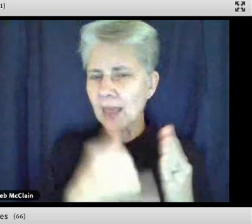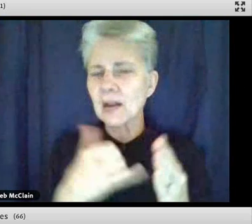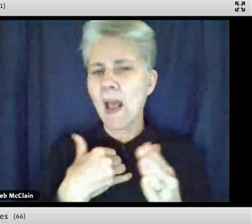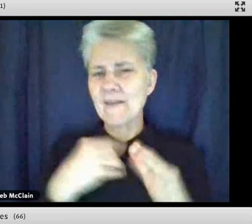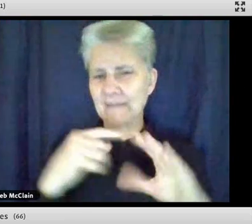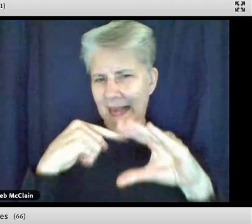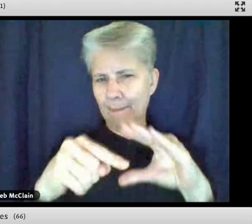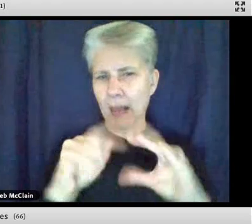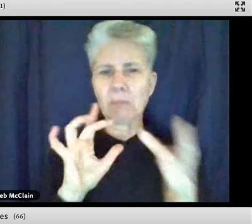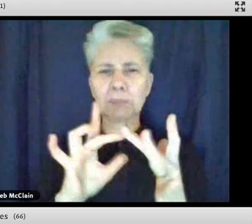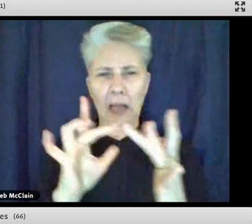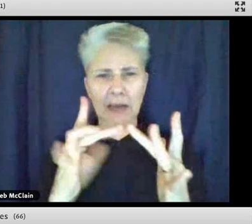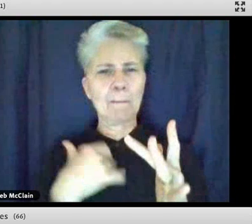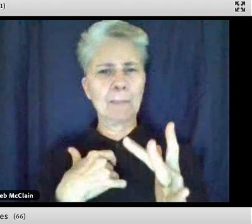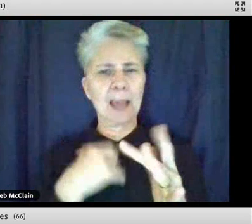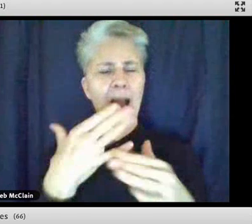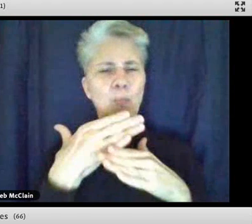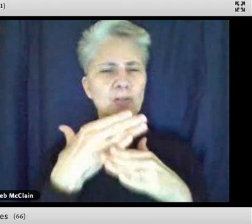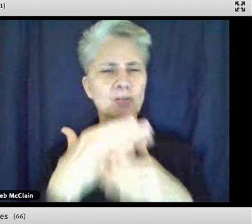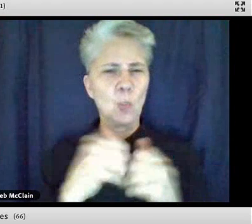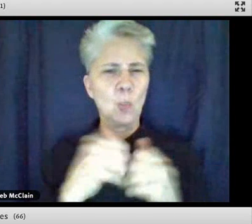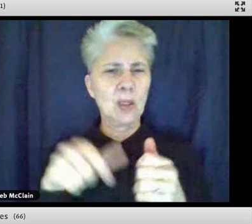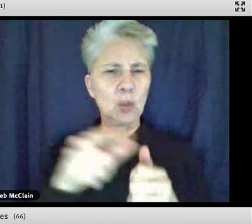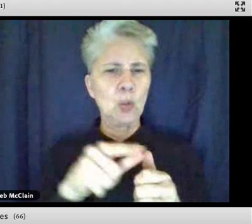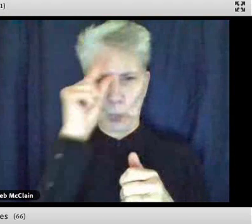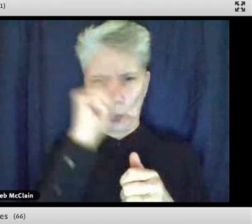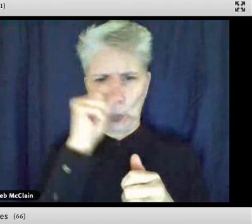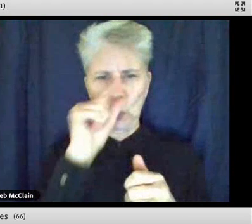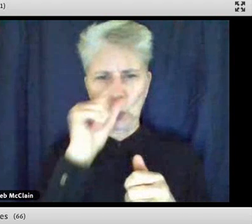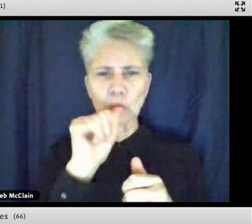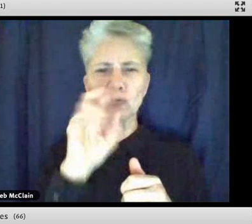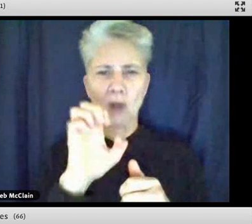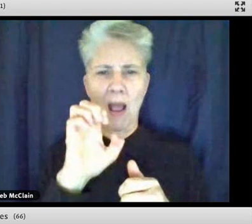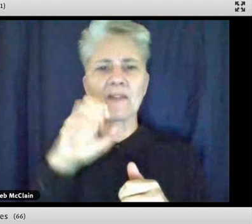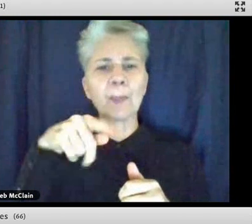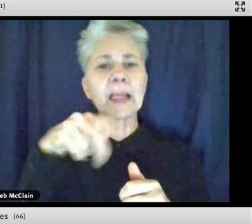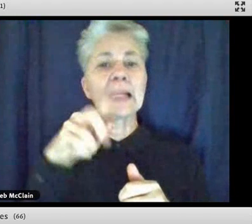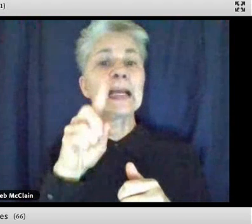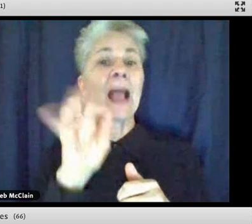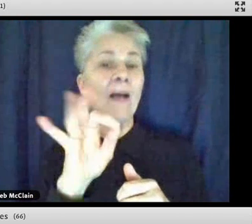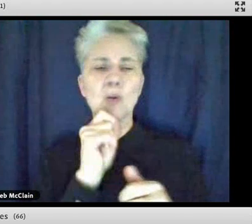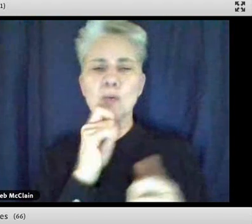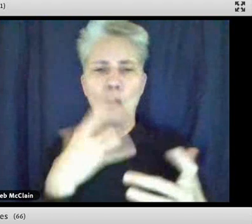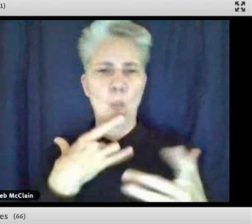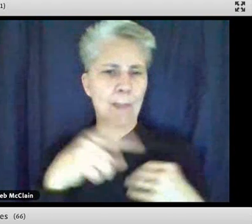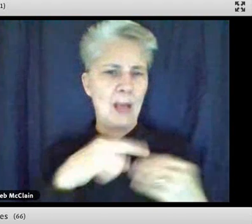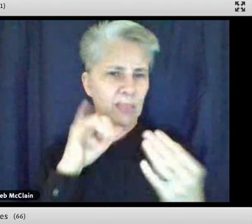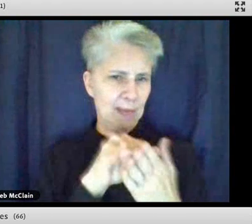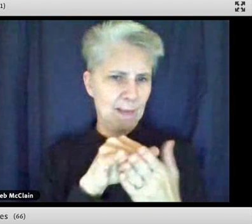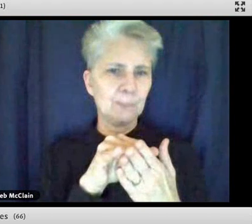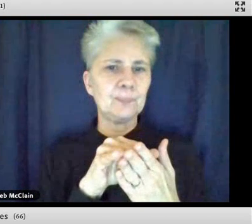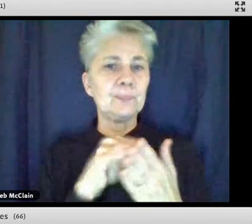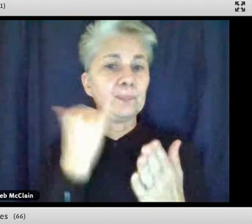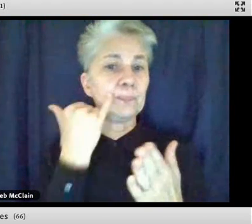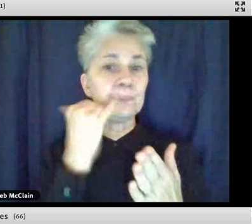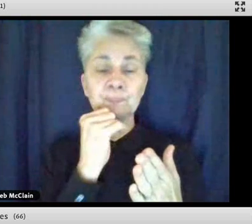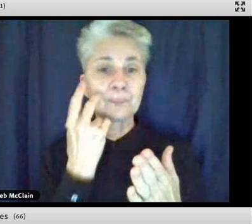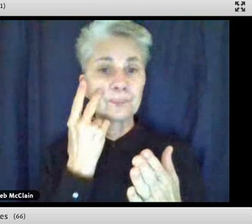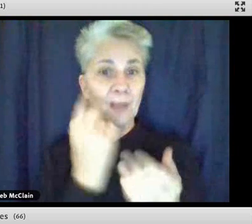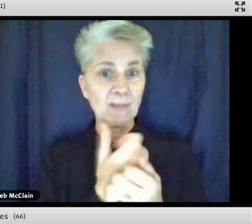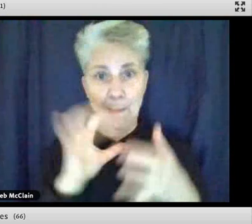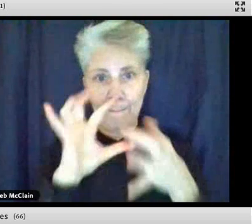have my email, and you can just email me, and I will share the Google Drive PDF with you. So no worries on that if you don't get every site